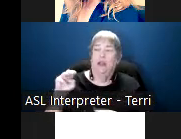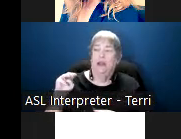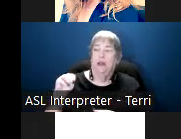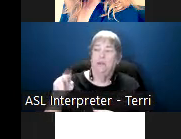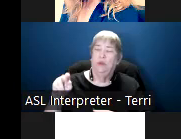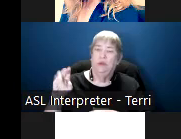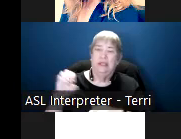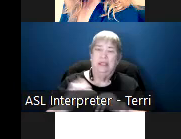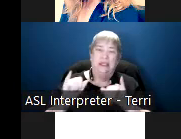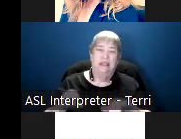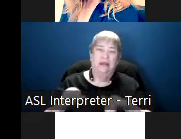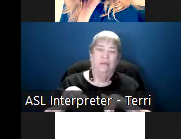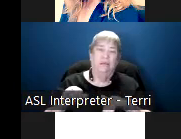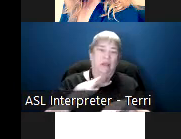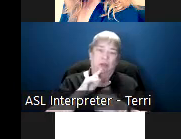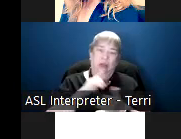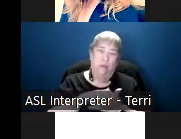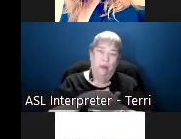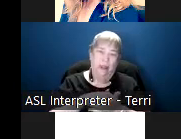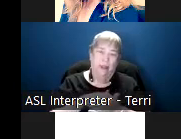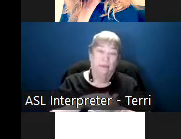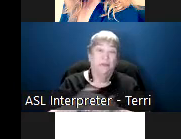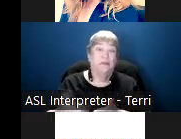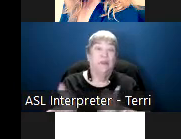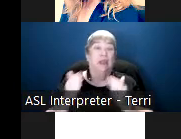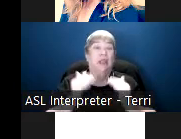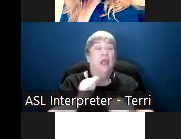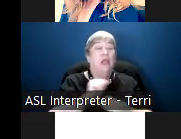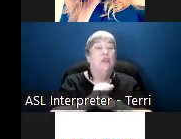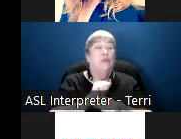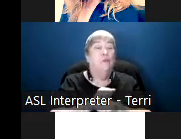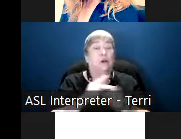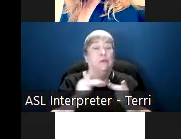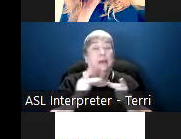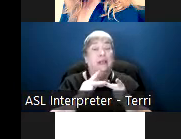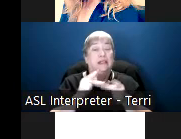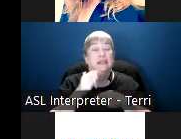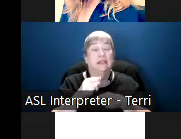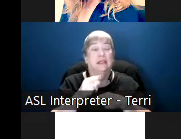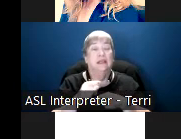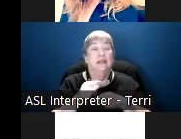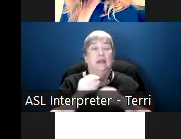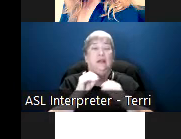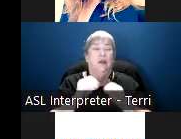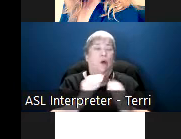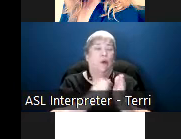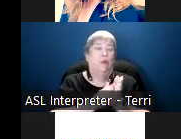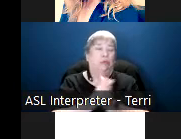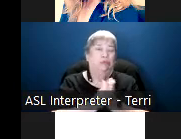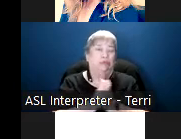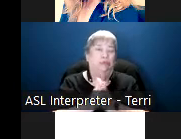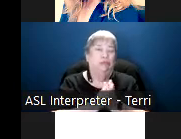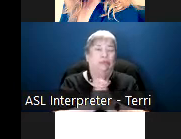self-care. And in the workplace, Alyssa touched on some of this in her presentation, but lack of motivation, having a hard